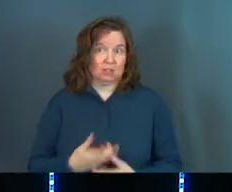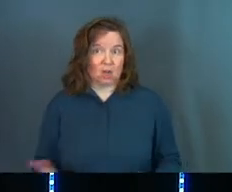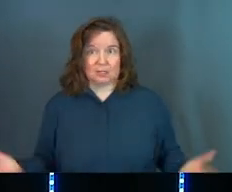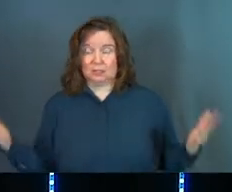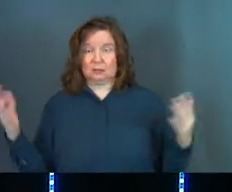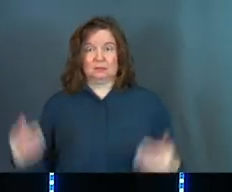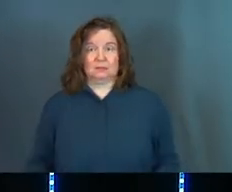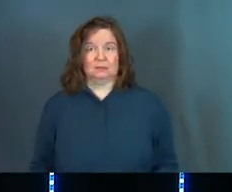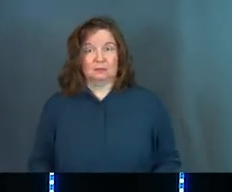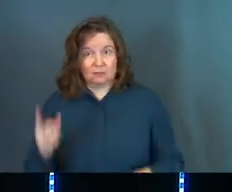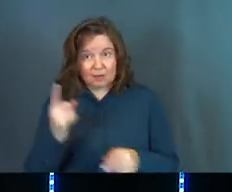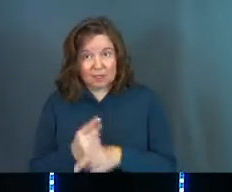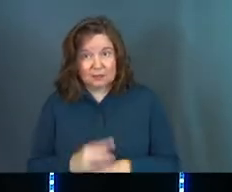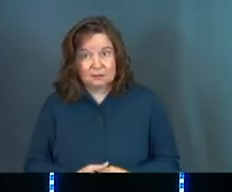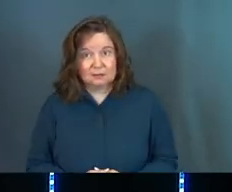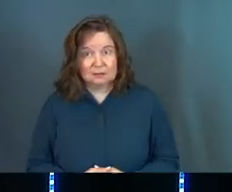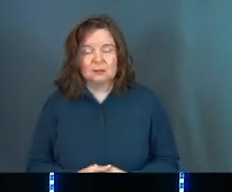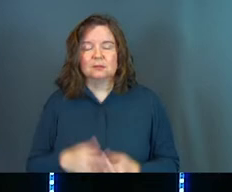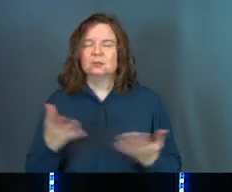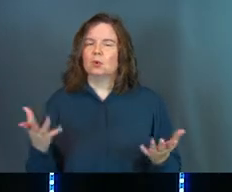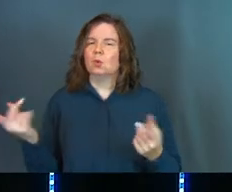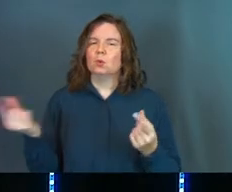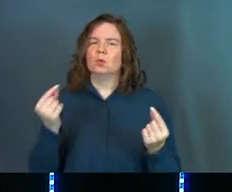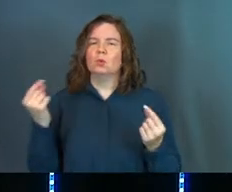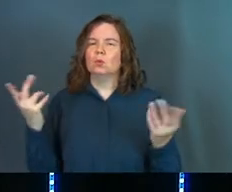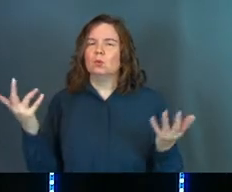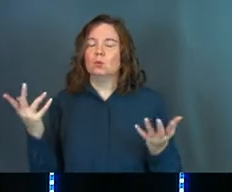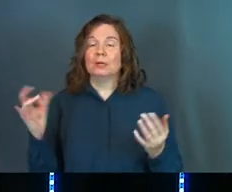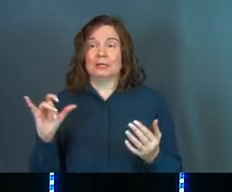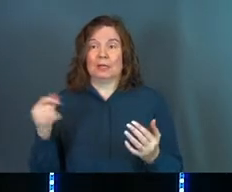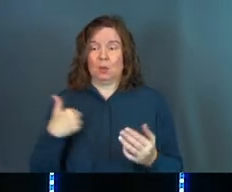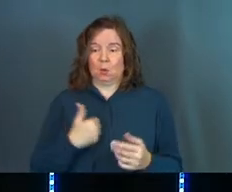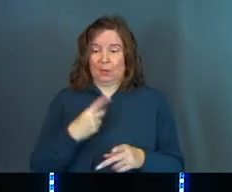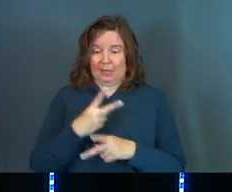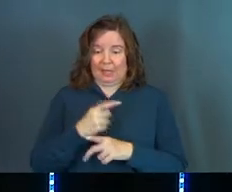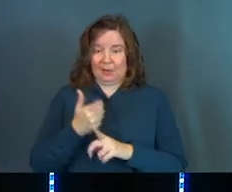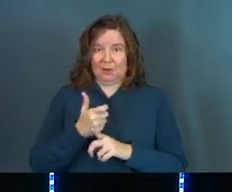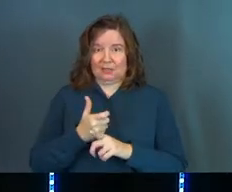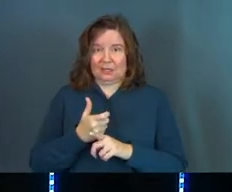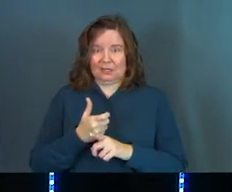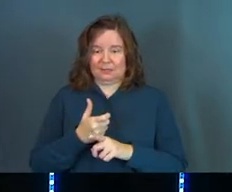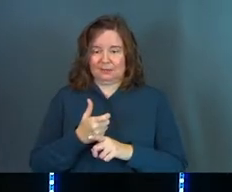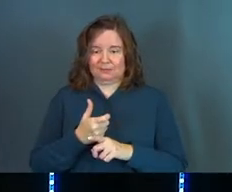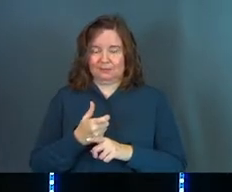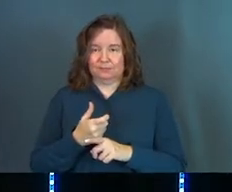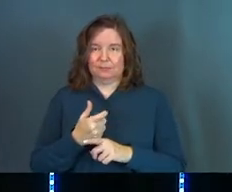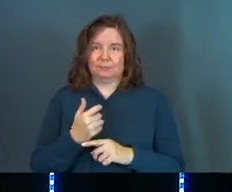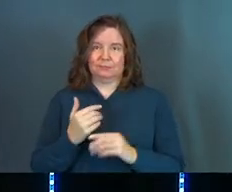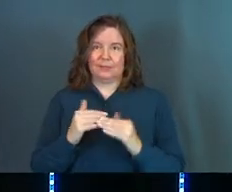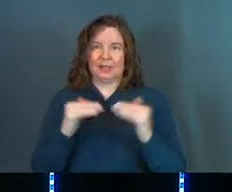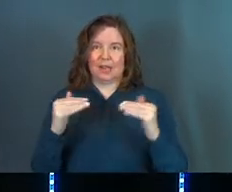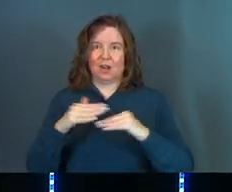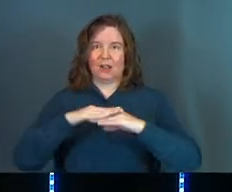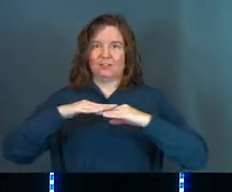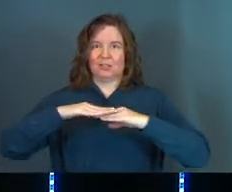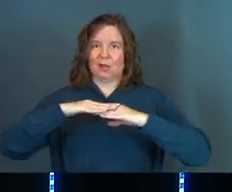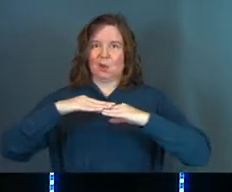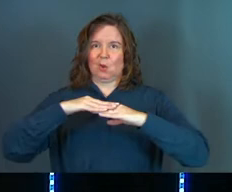exhausted, right? And so what do? It's like we keep ourselves at a certain level of